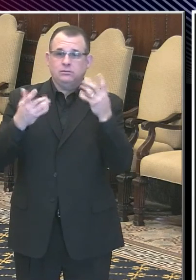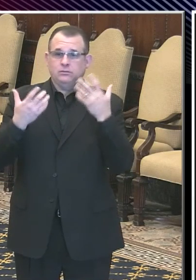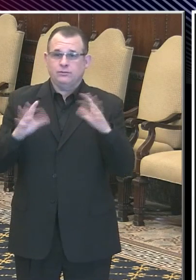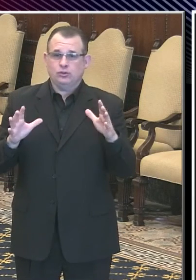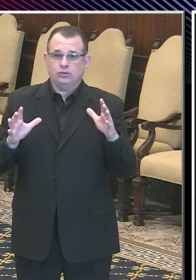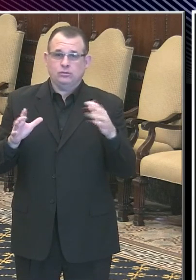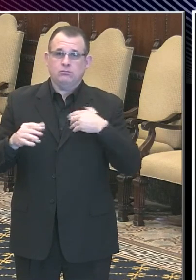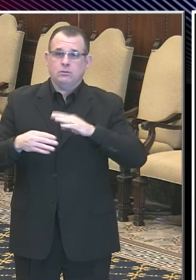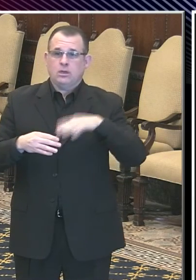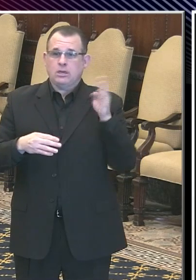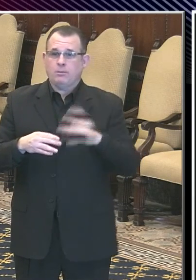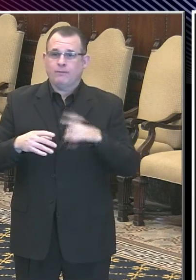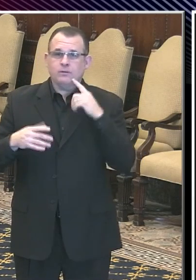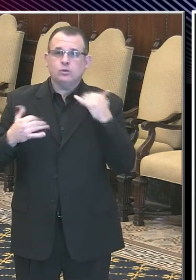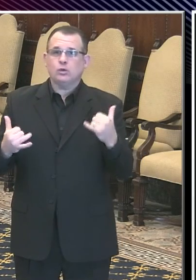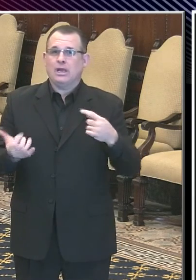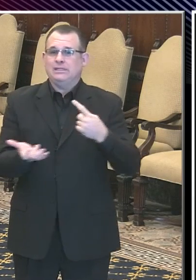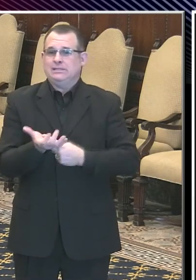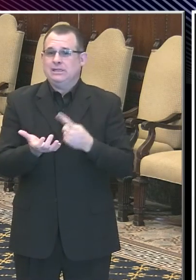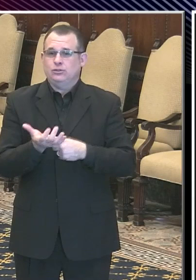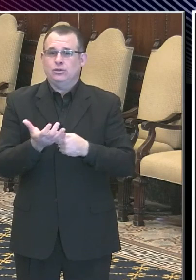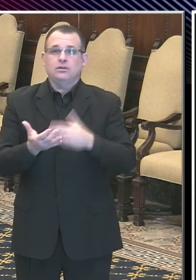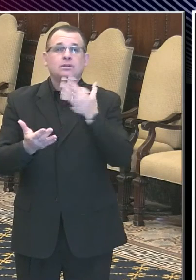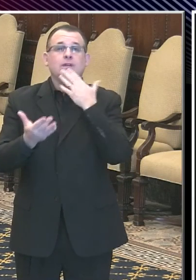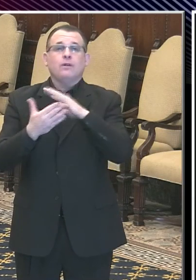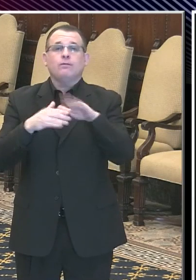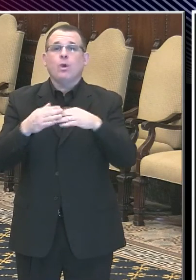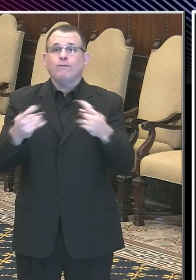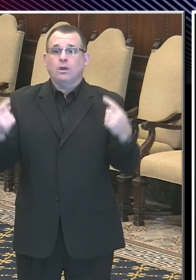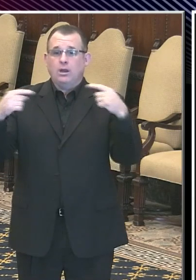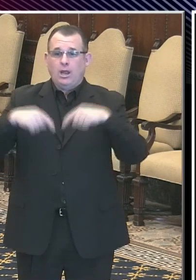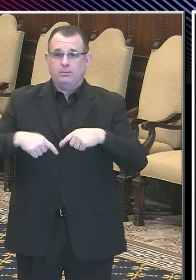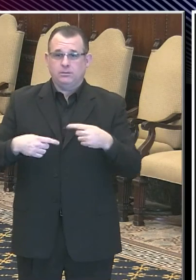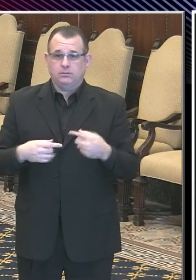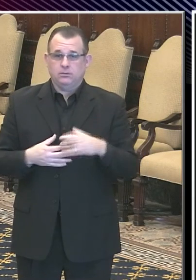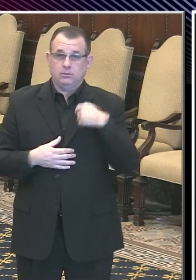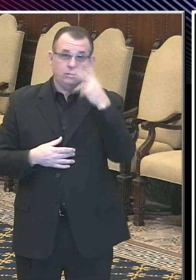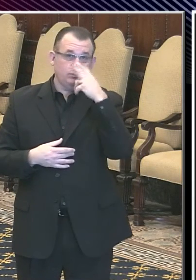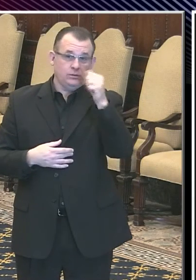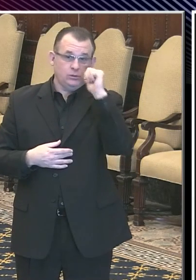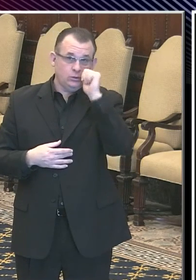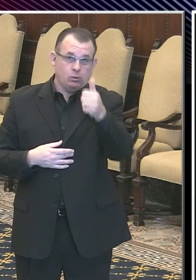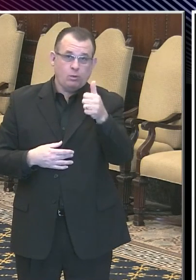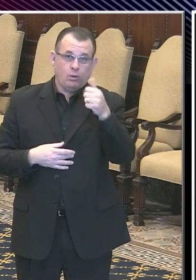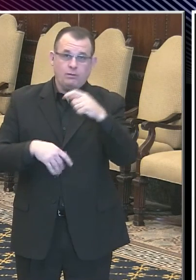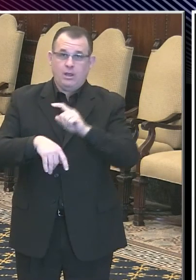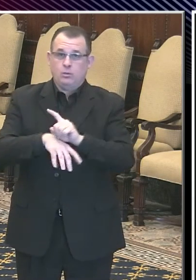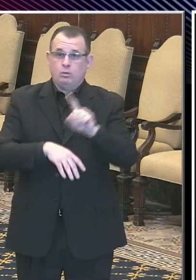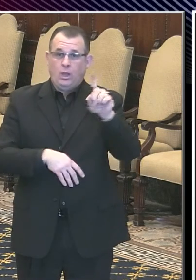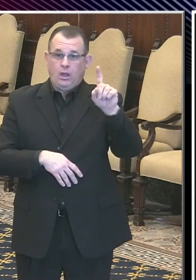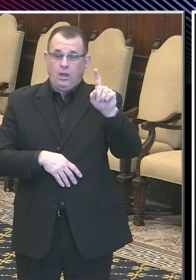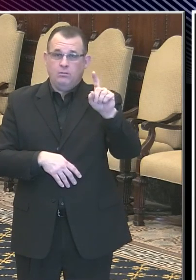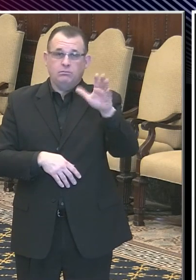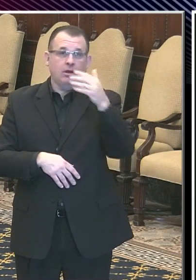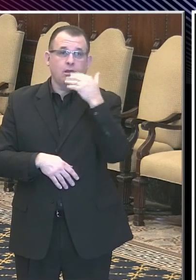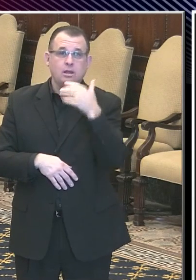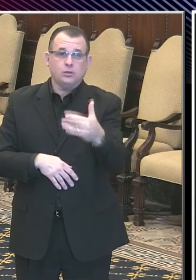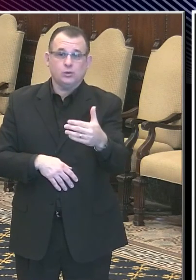that will conclude today's briefing. Thank you everyone for joining us, and we will be back tomorrow at 1 p.m. Thank you.